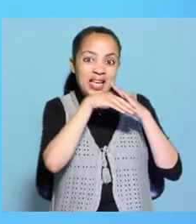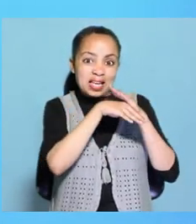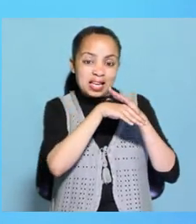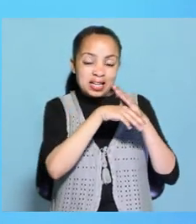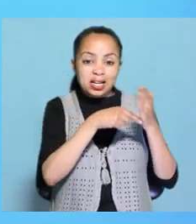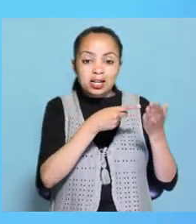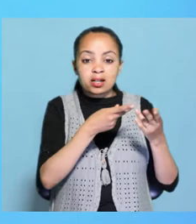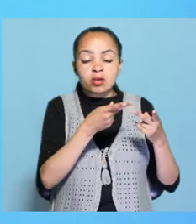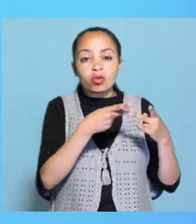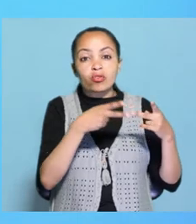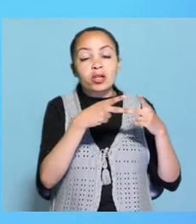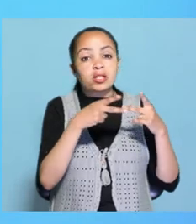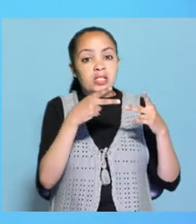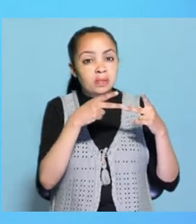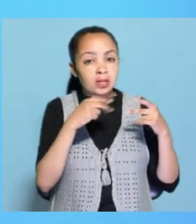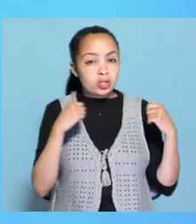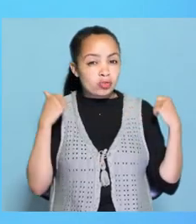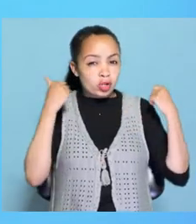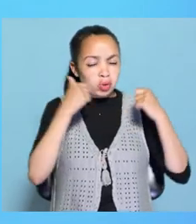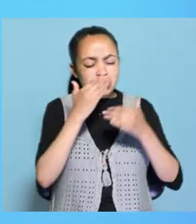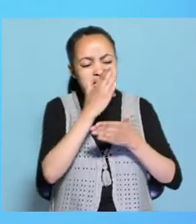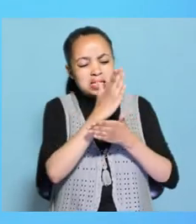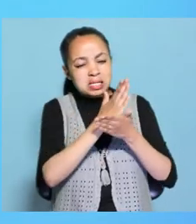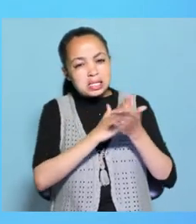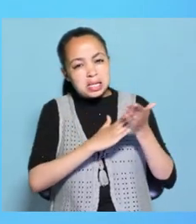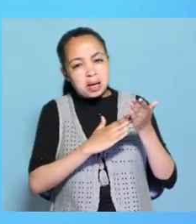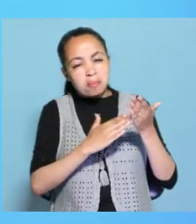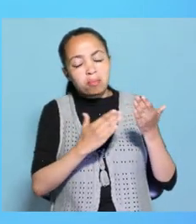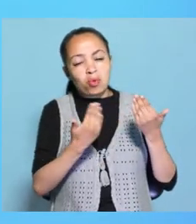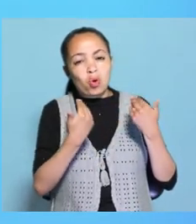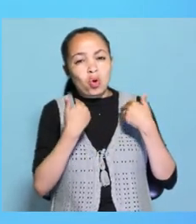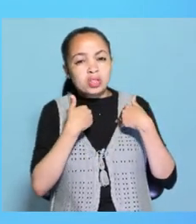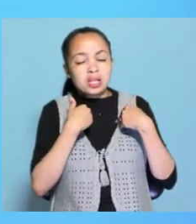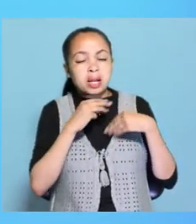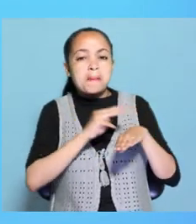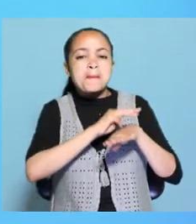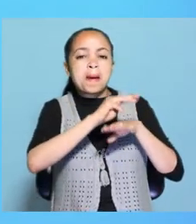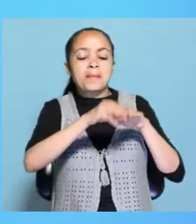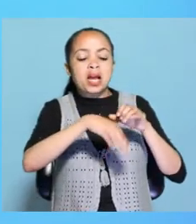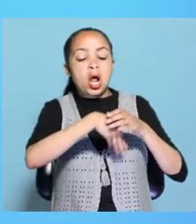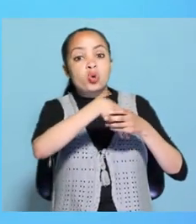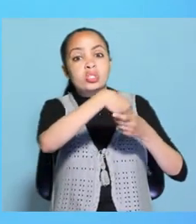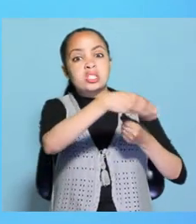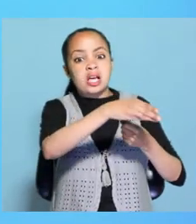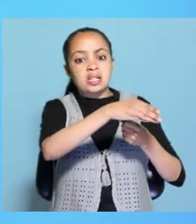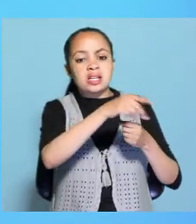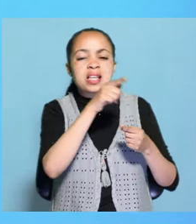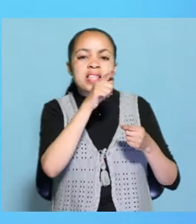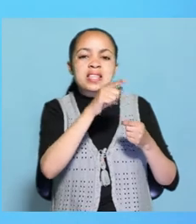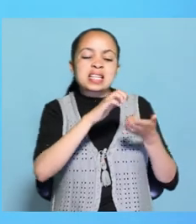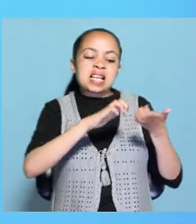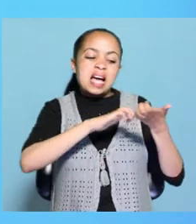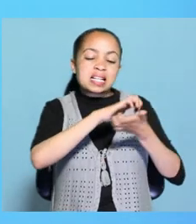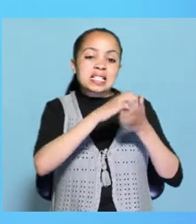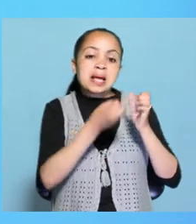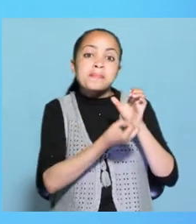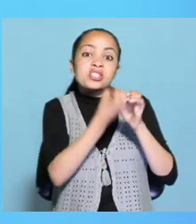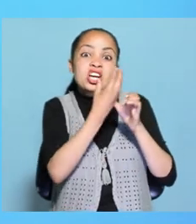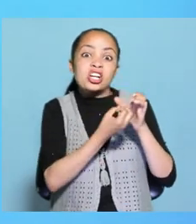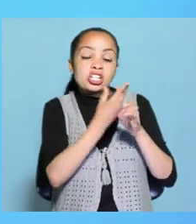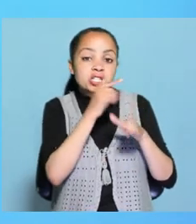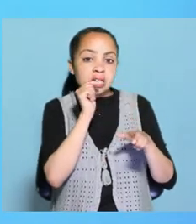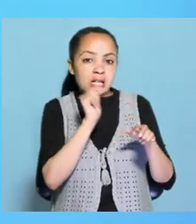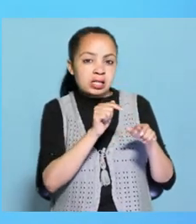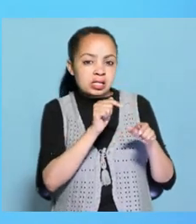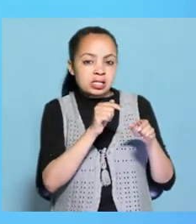protein coat, and some may be contain membrane outside of this protein coat. there is an enzyme secretion inside of this